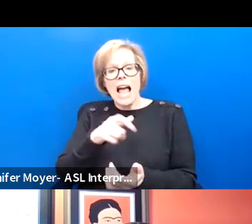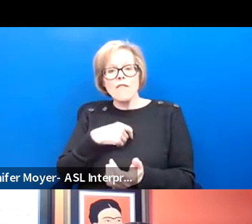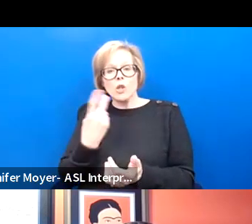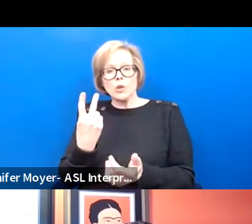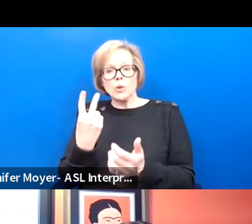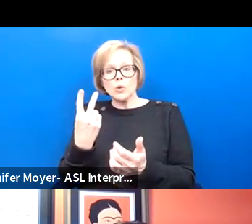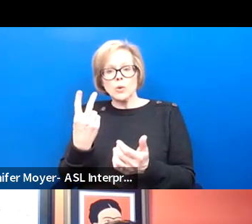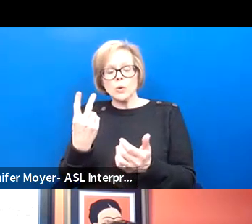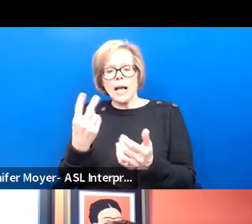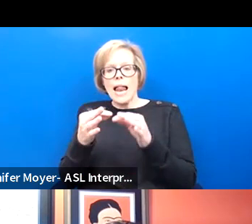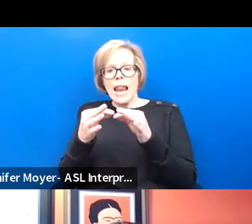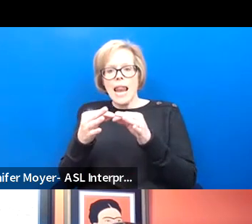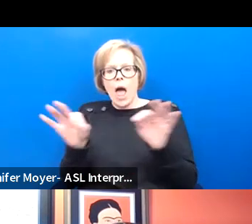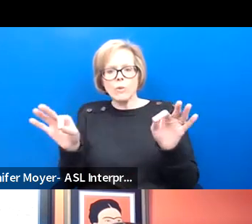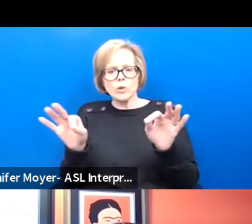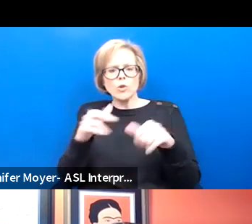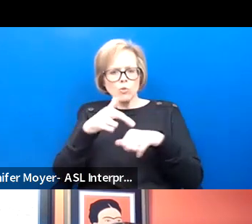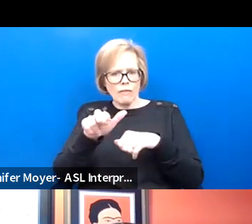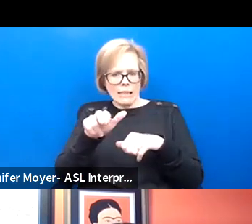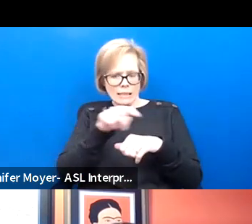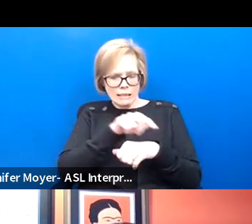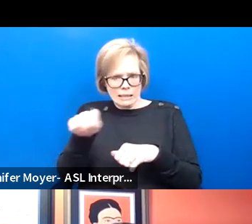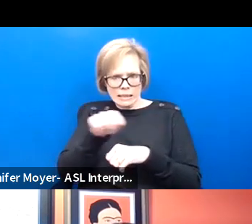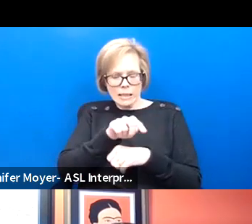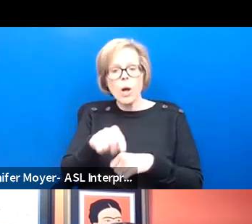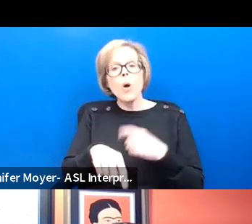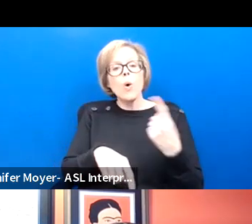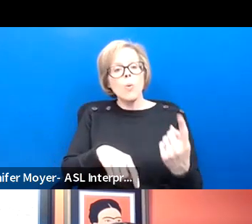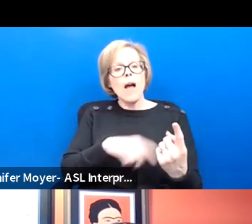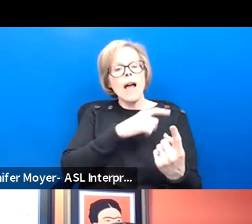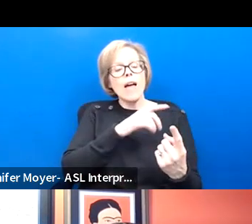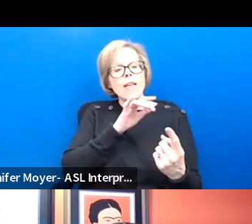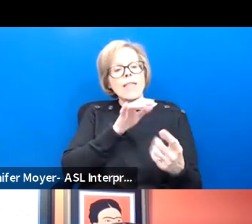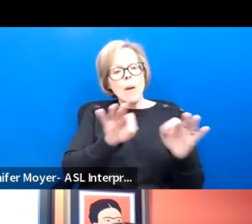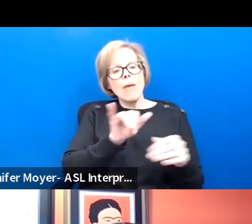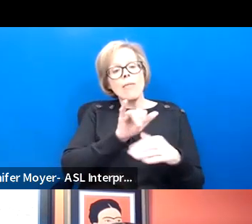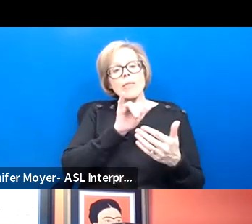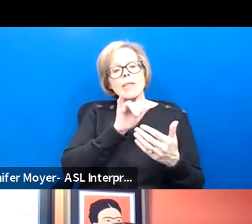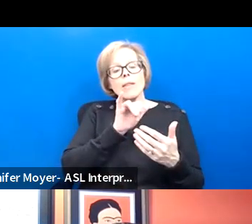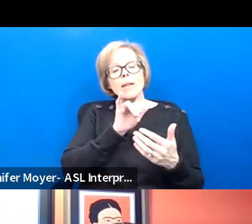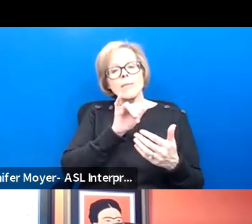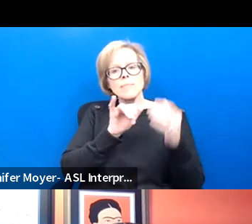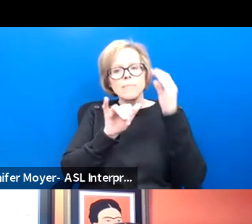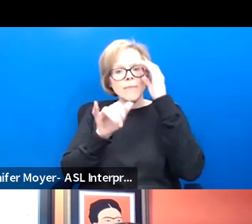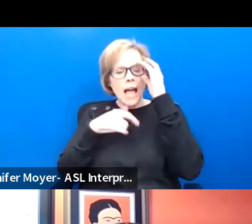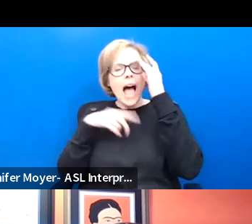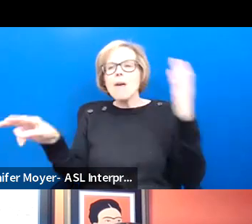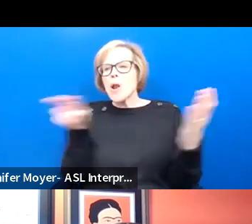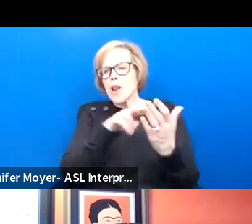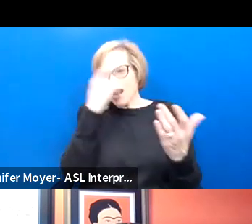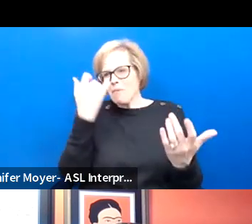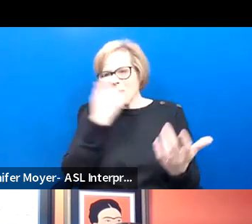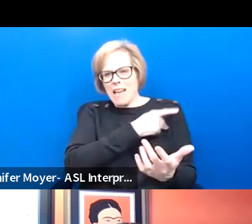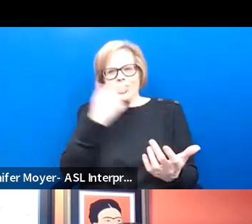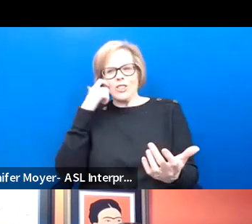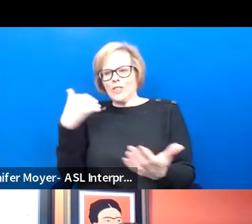language references there, and one is the language that the patient I'm looking at right now because I have a patient that just